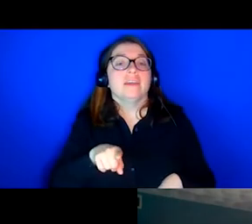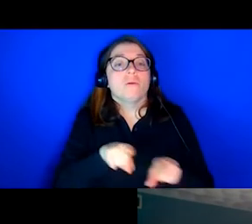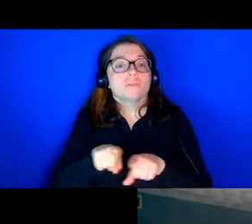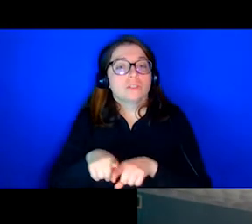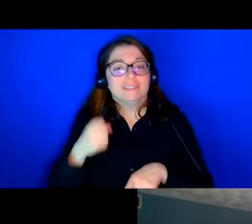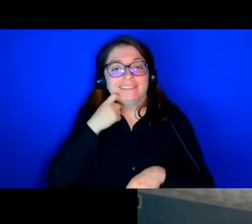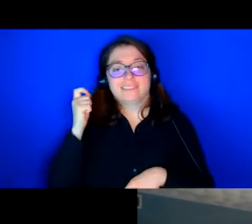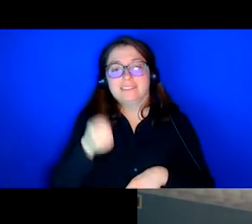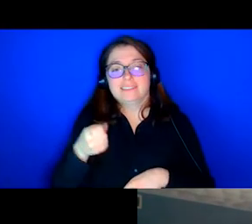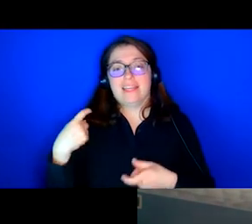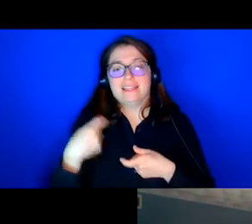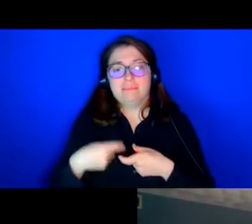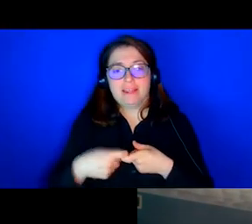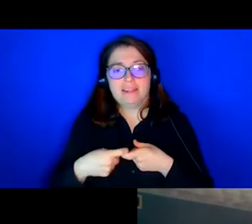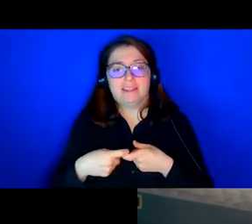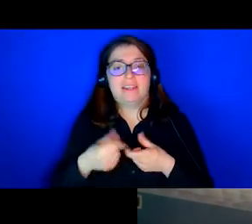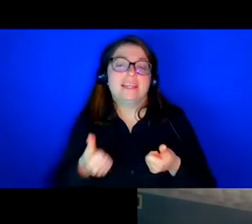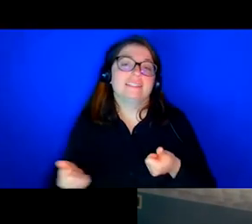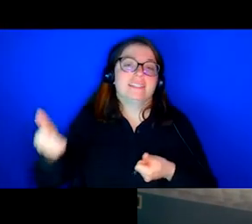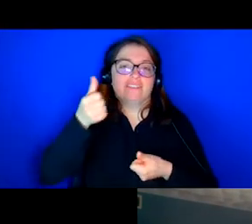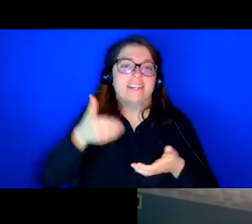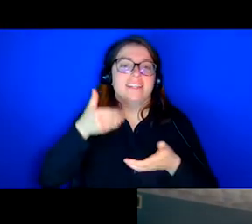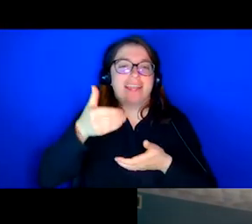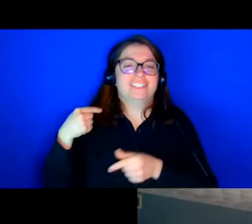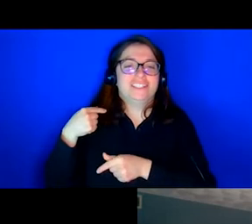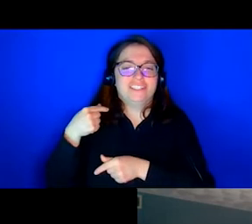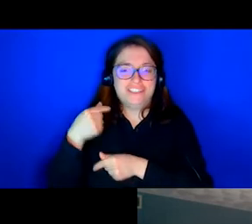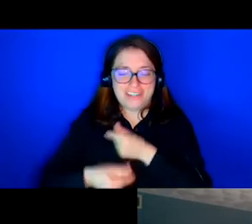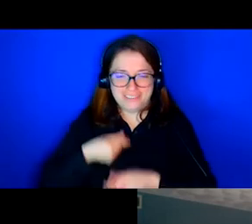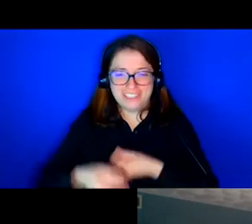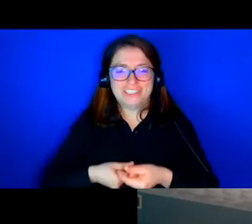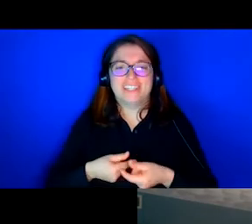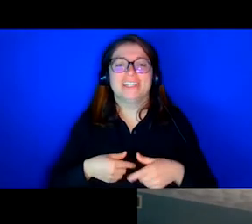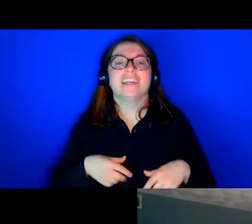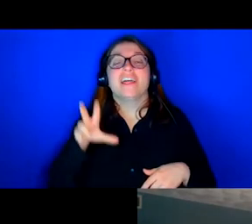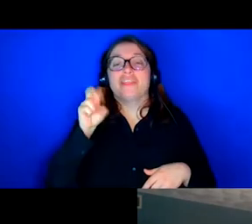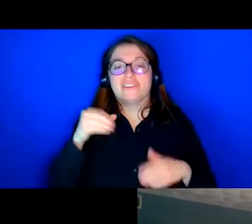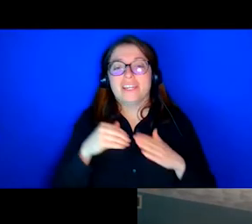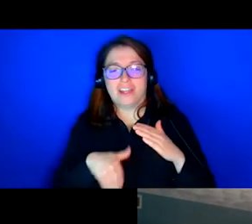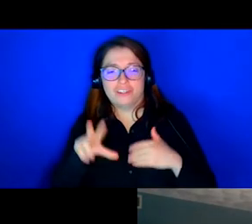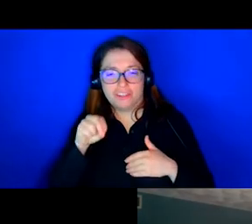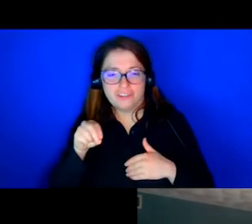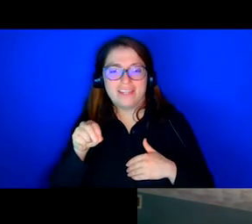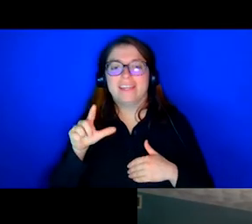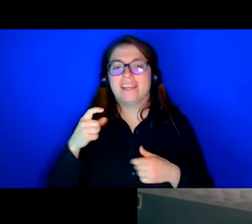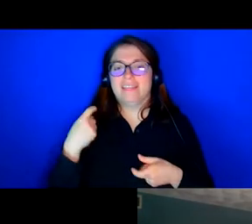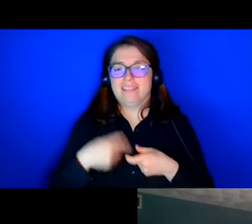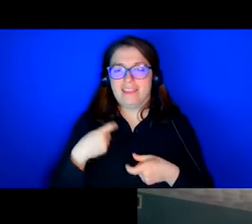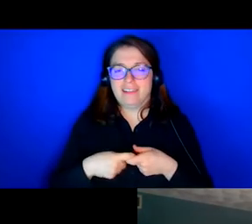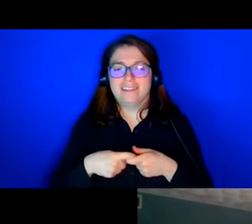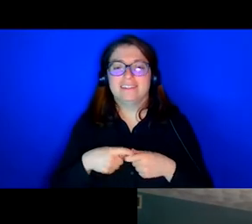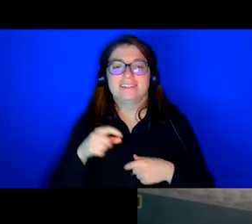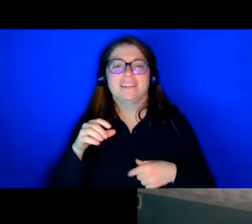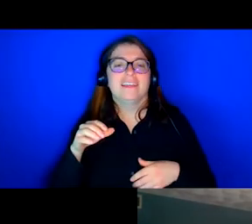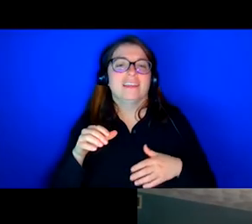Executive Next Gen Collective inaugural 30 under 30 Latinx Leaders of 2021. I think he's going